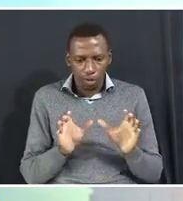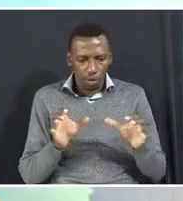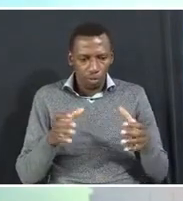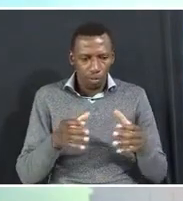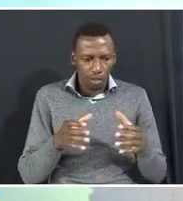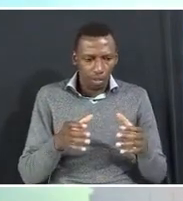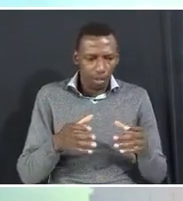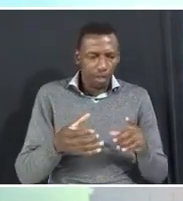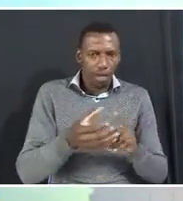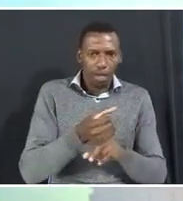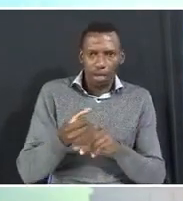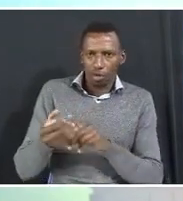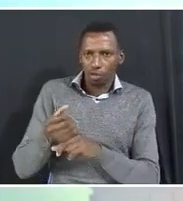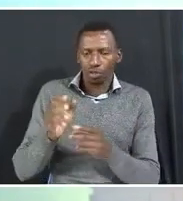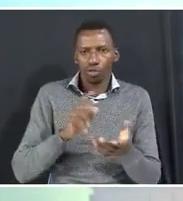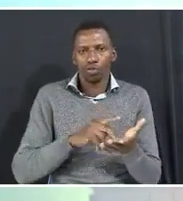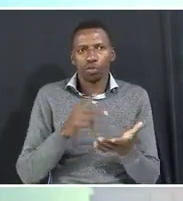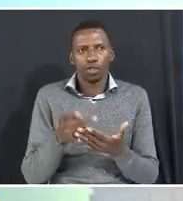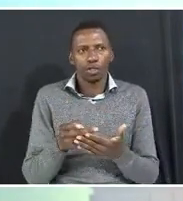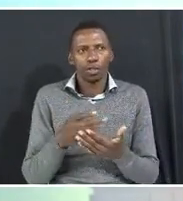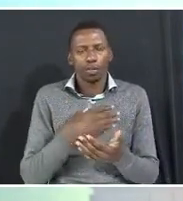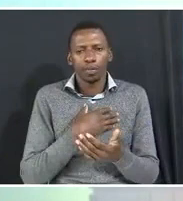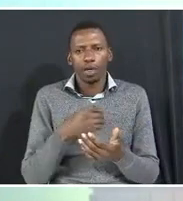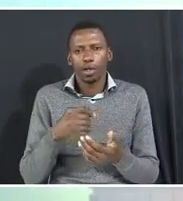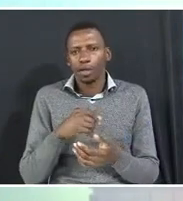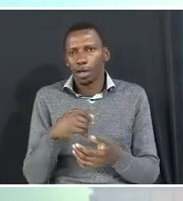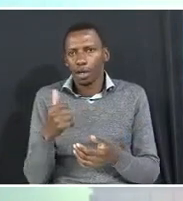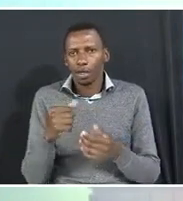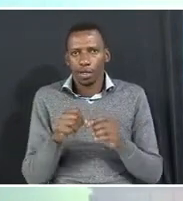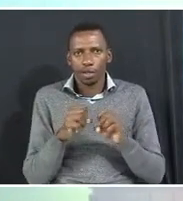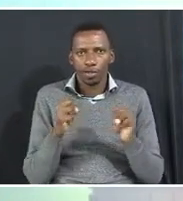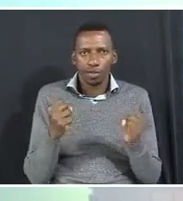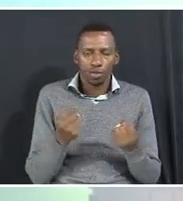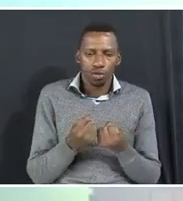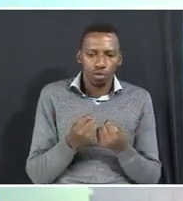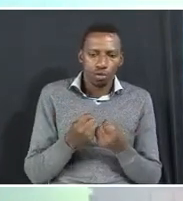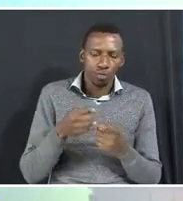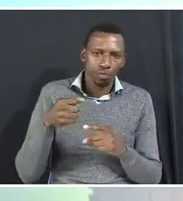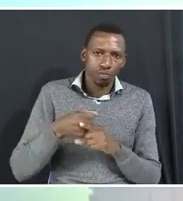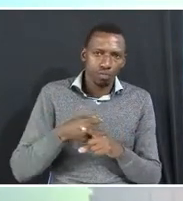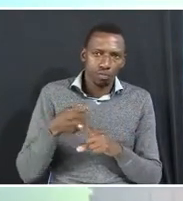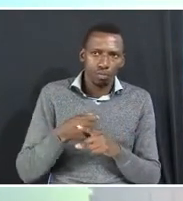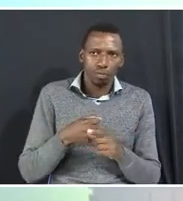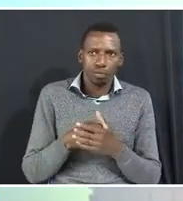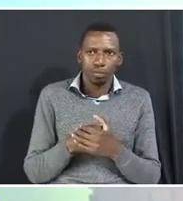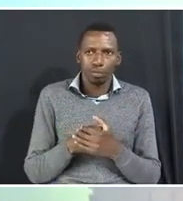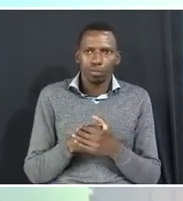projects and other social campaigns.